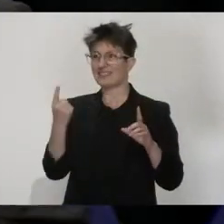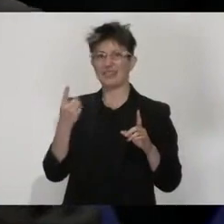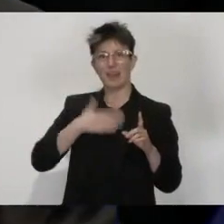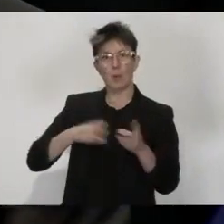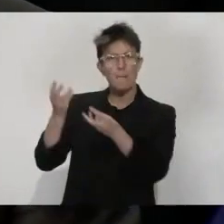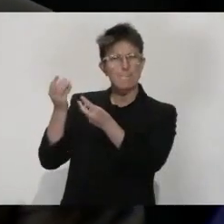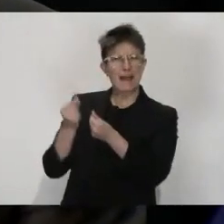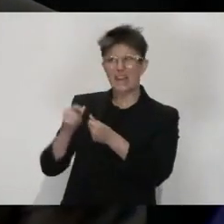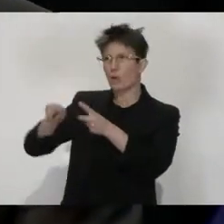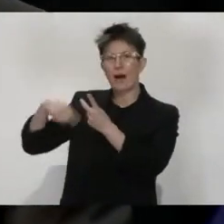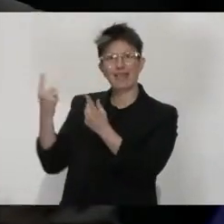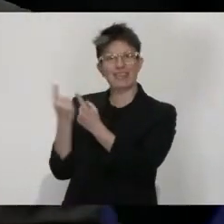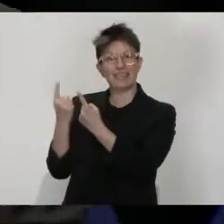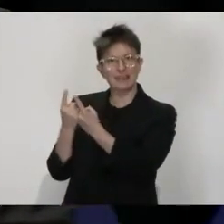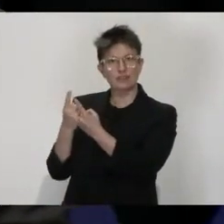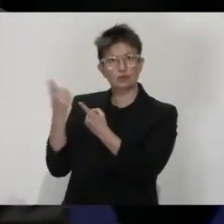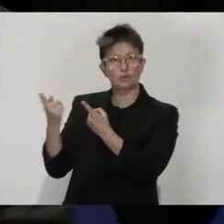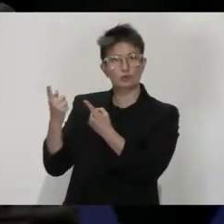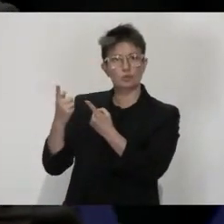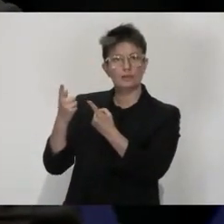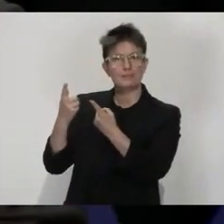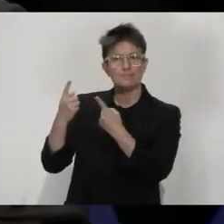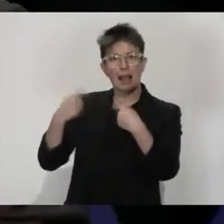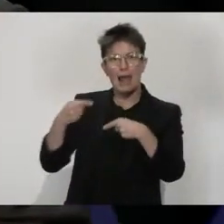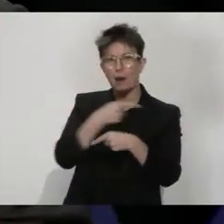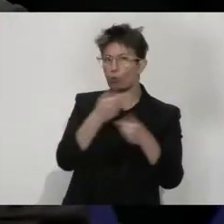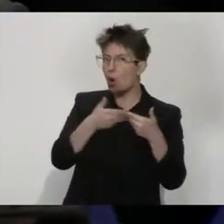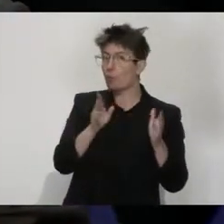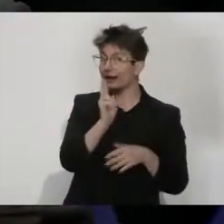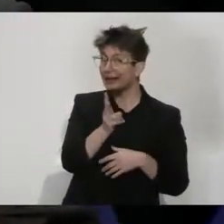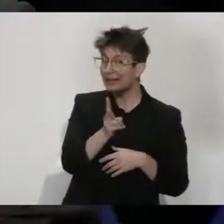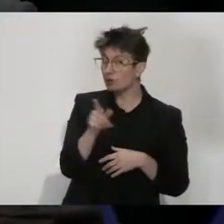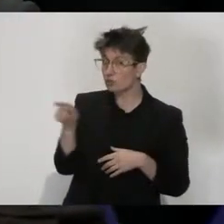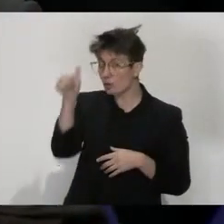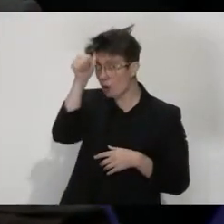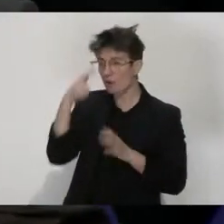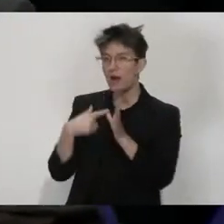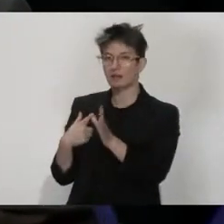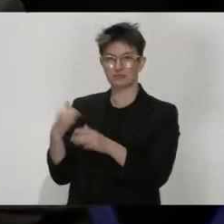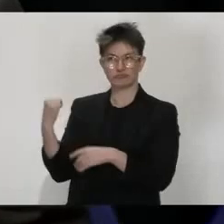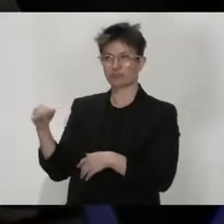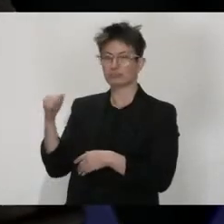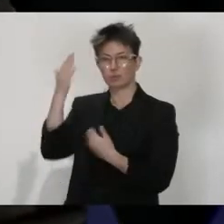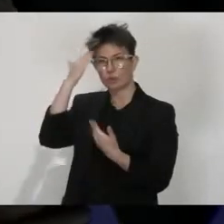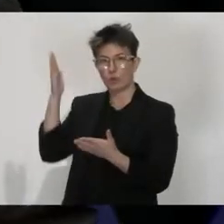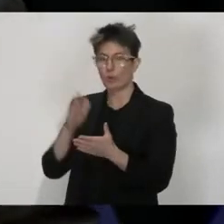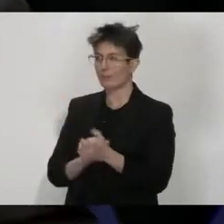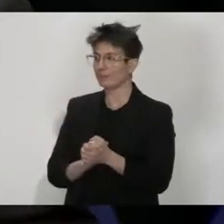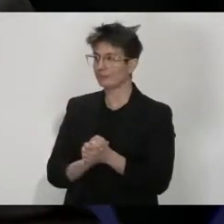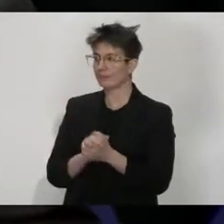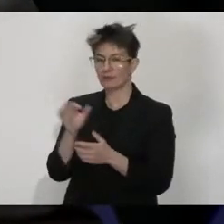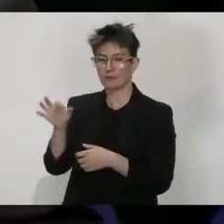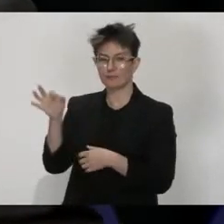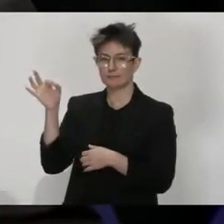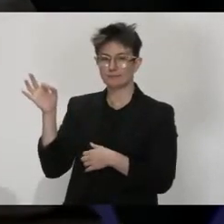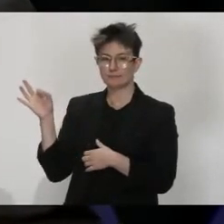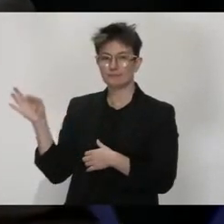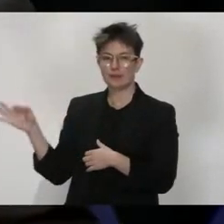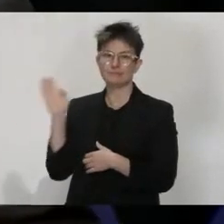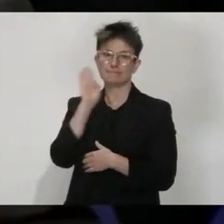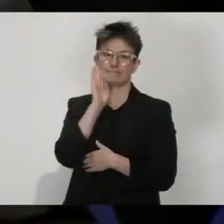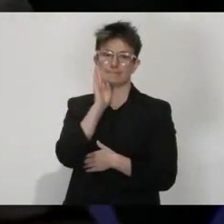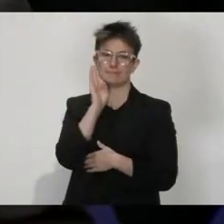on the Taranaki Green School, do you think that $11.7 million is money well spent there? I think you got to. It's worthwhile